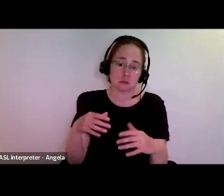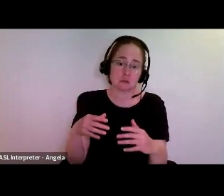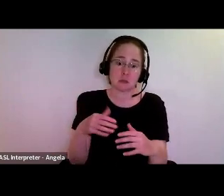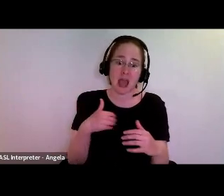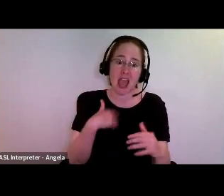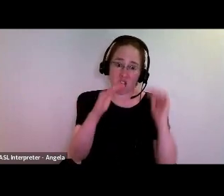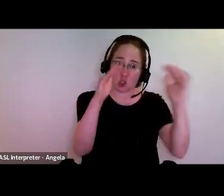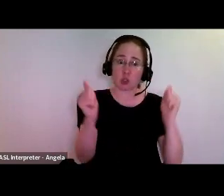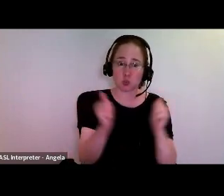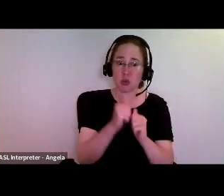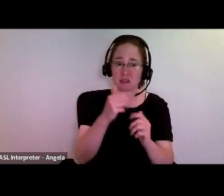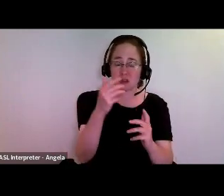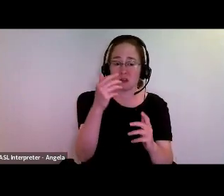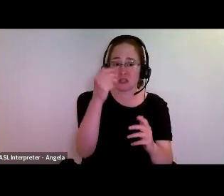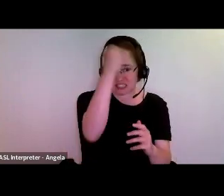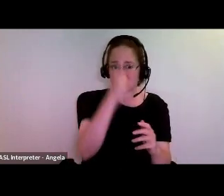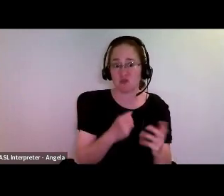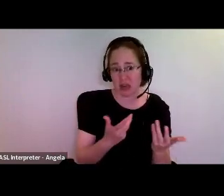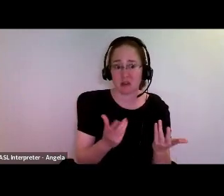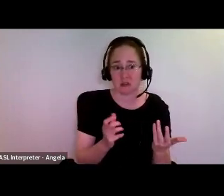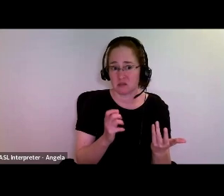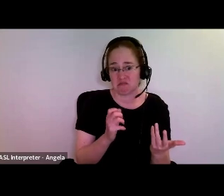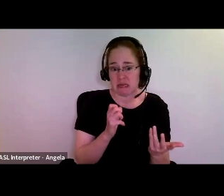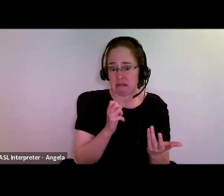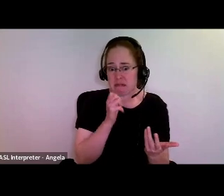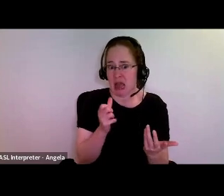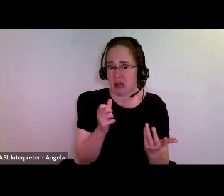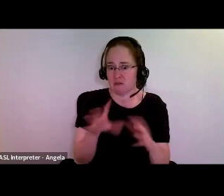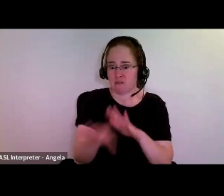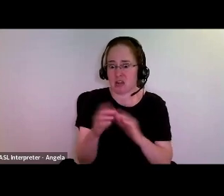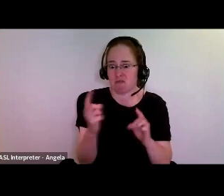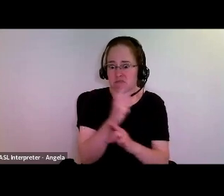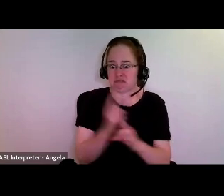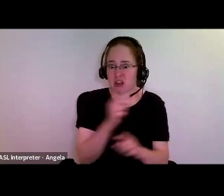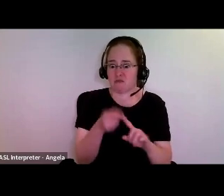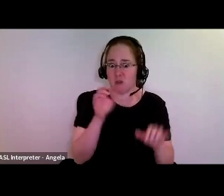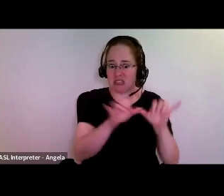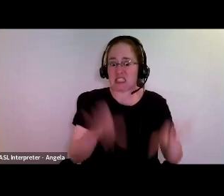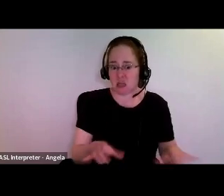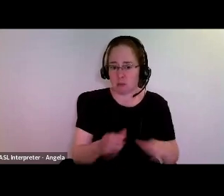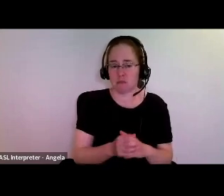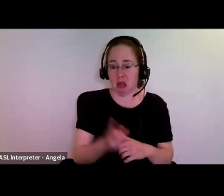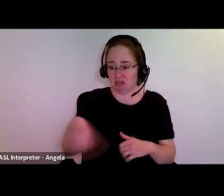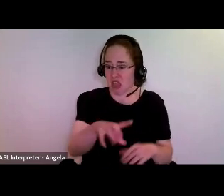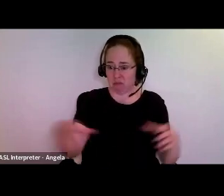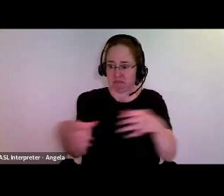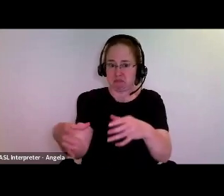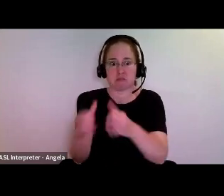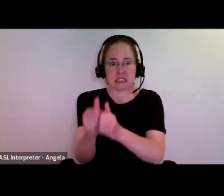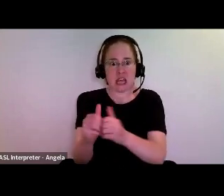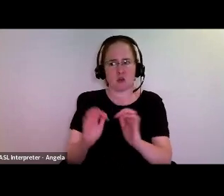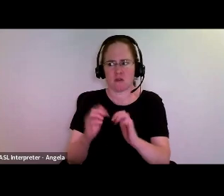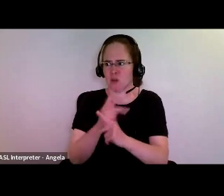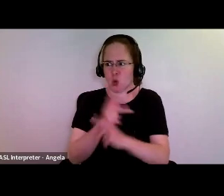with schizophrenia who weren't getting what they needed from the system. They started getting together just to figure out, how do